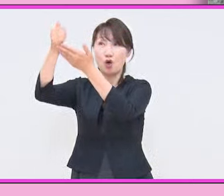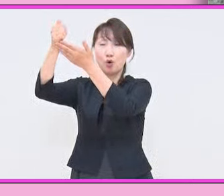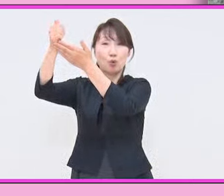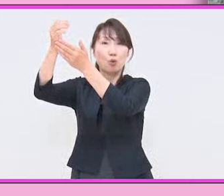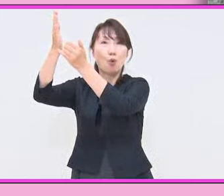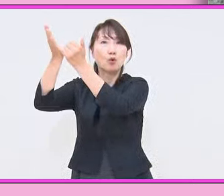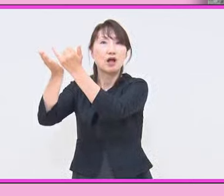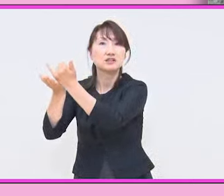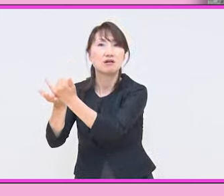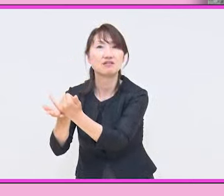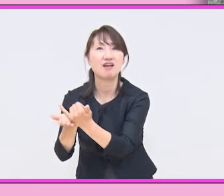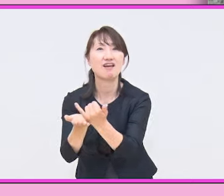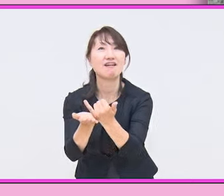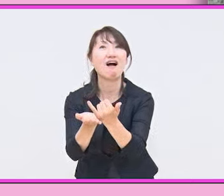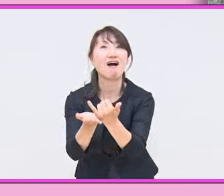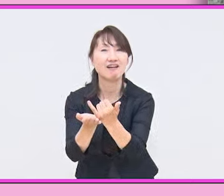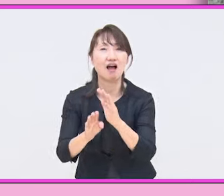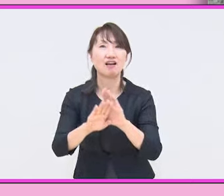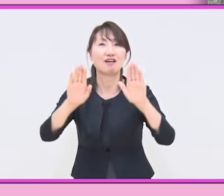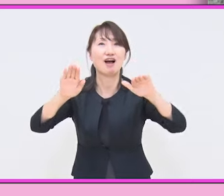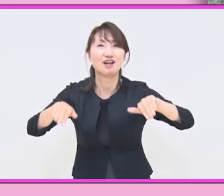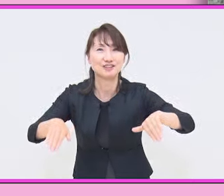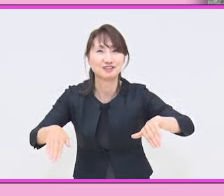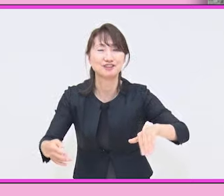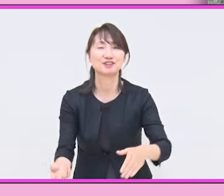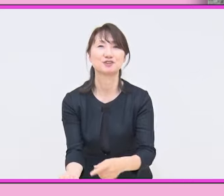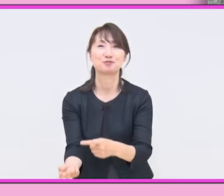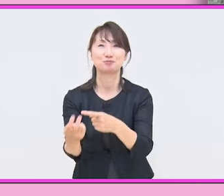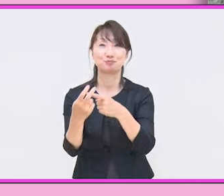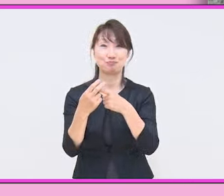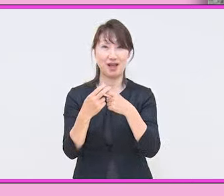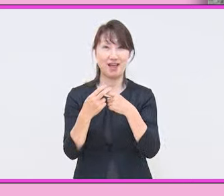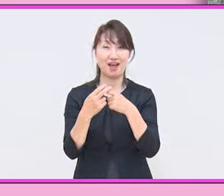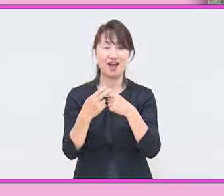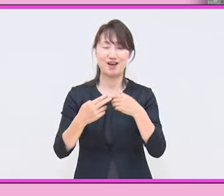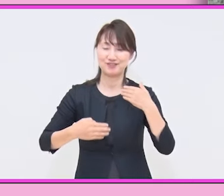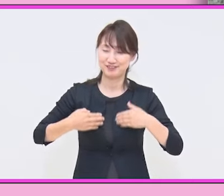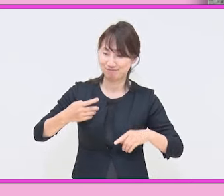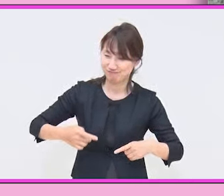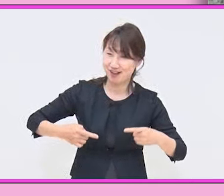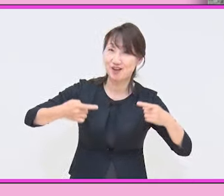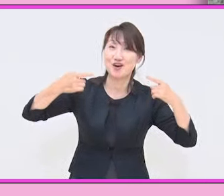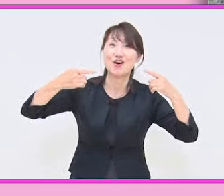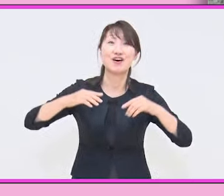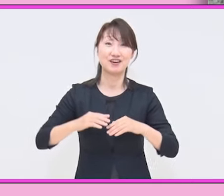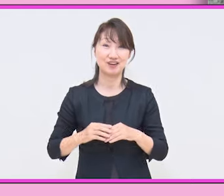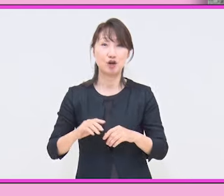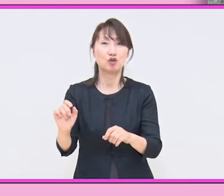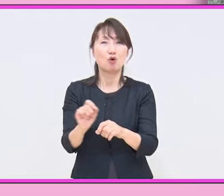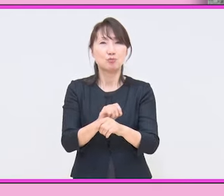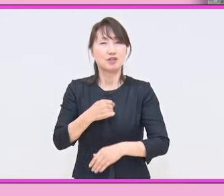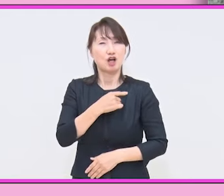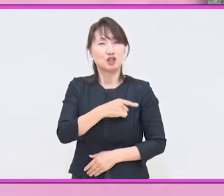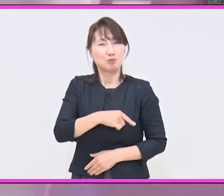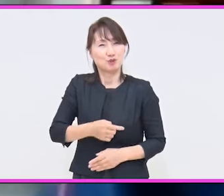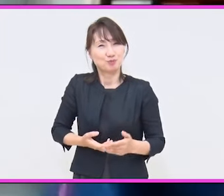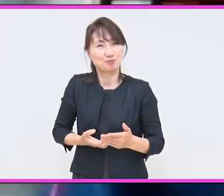and Princess of Japan come and open the games, which was a huge honor. And it made us feel very